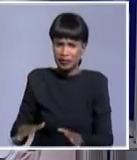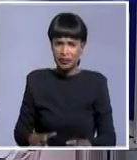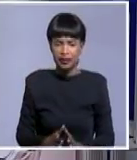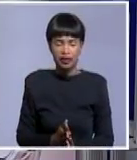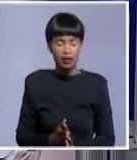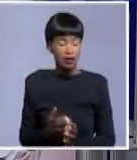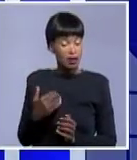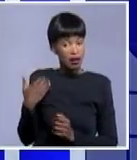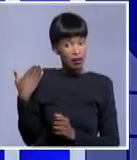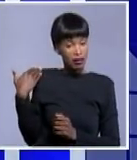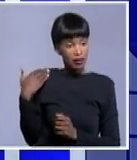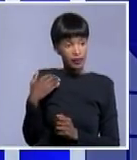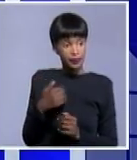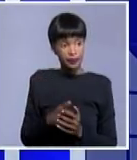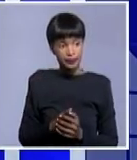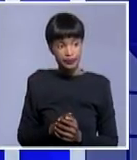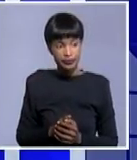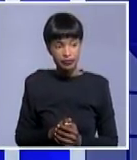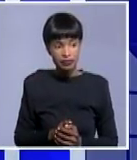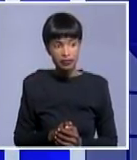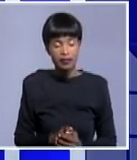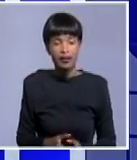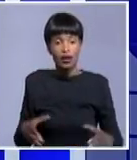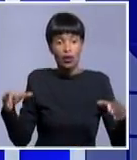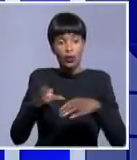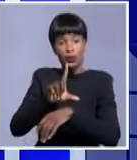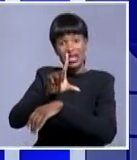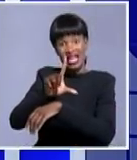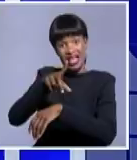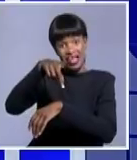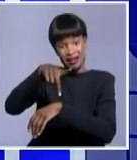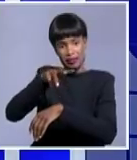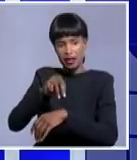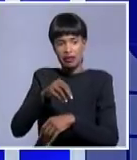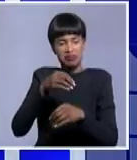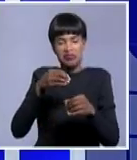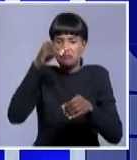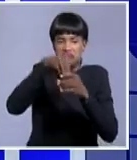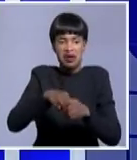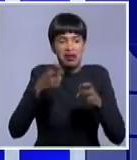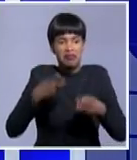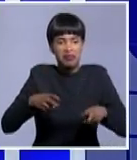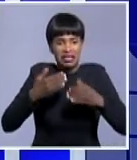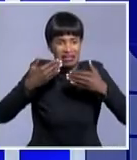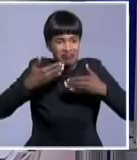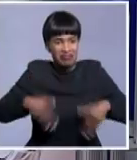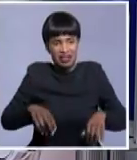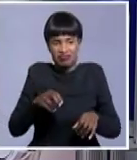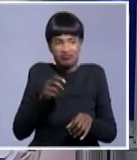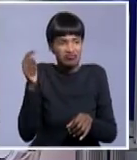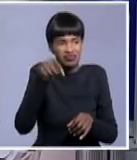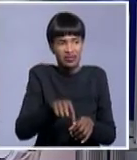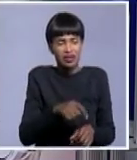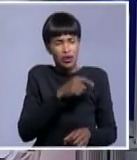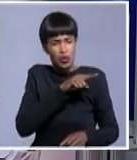brought to the nation, that the LPM in particular is boycotting the conference, and the reason that they are citing is that they